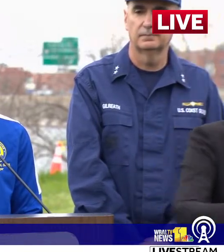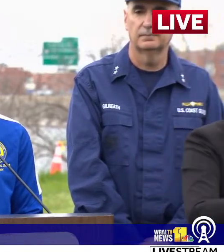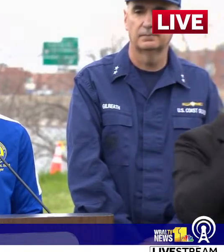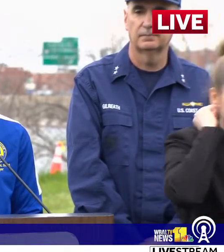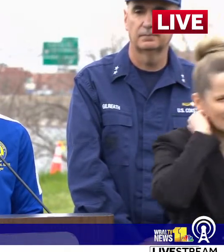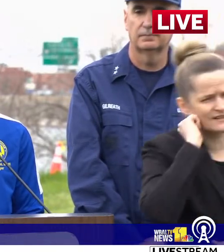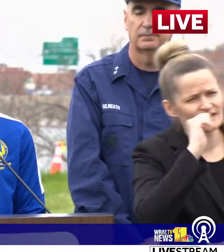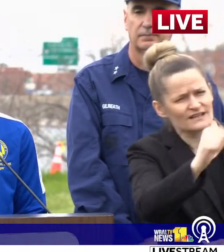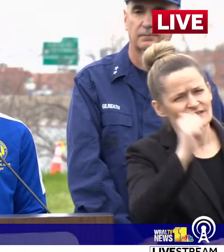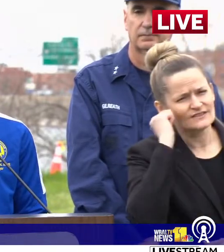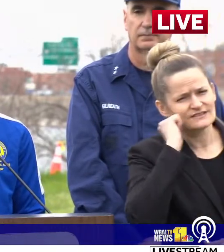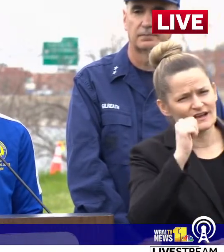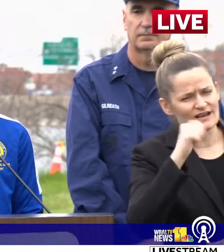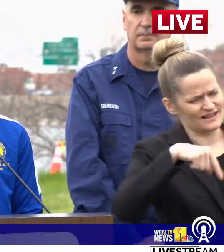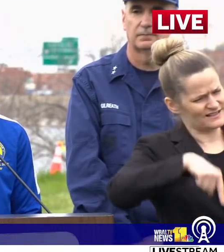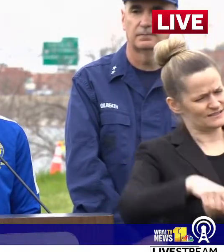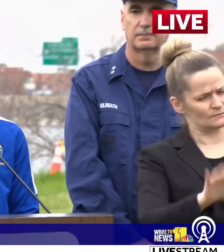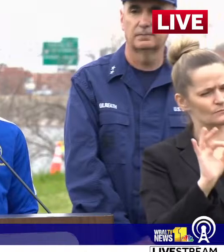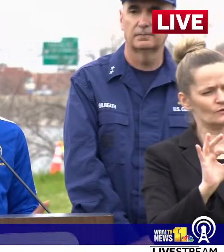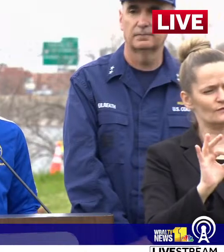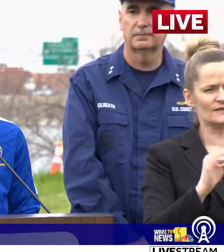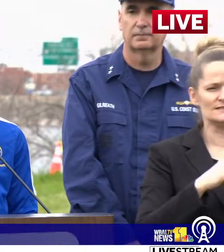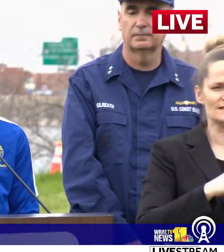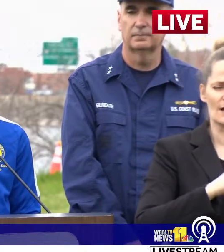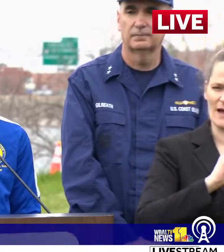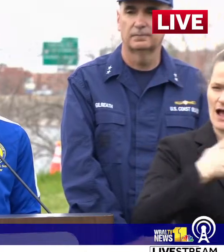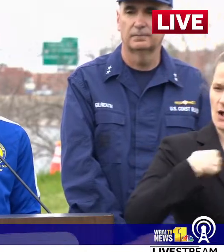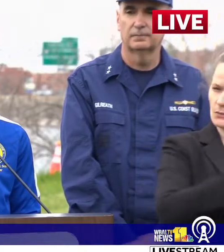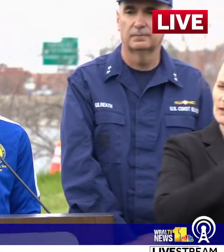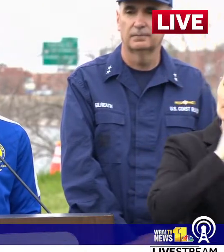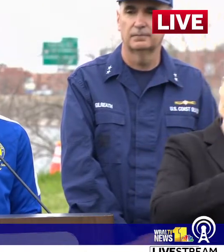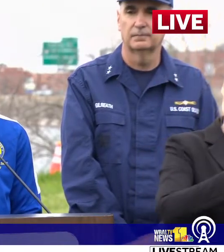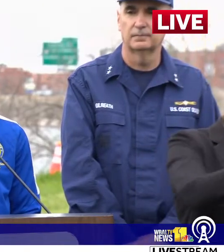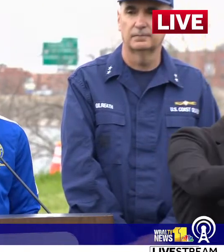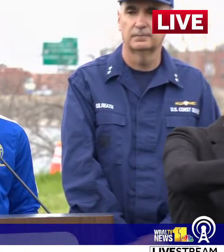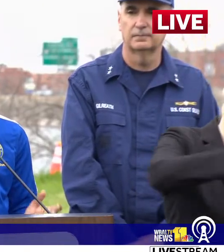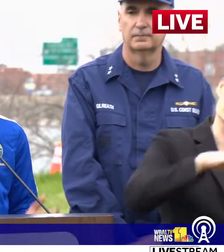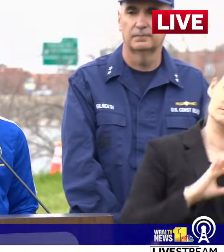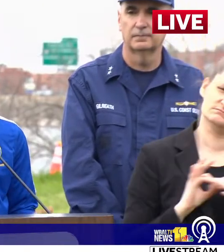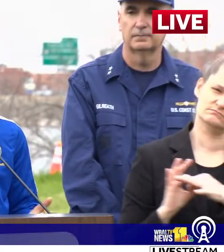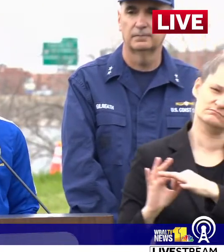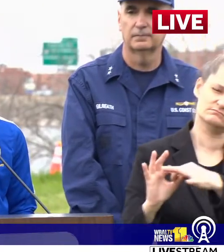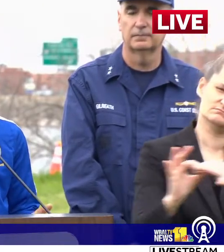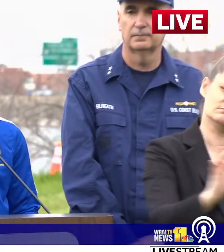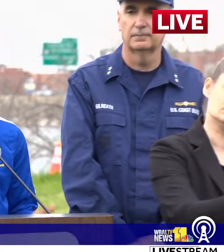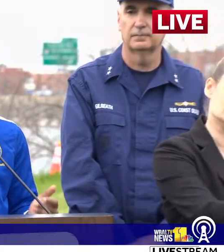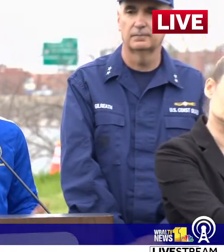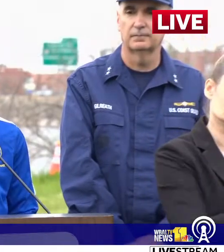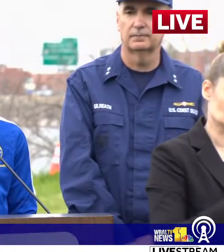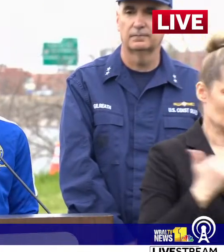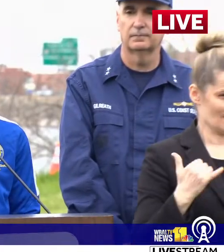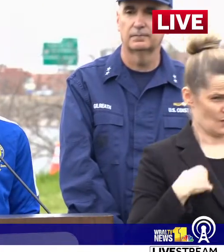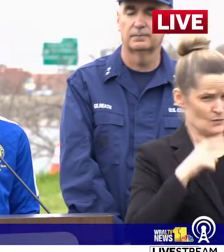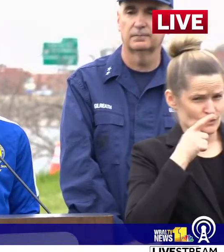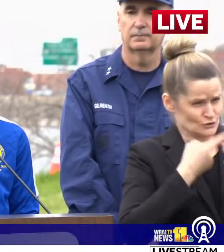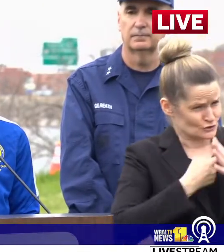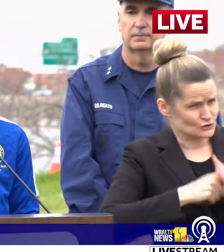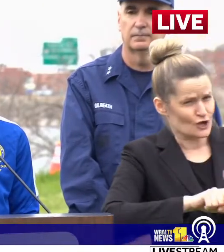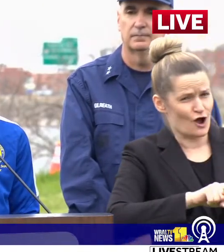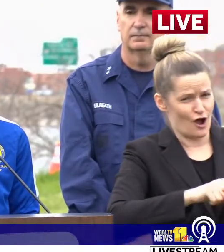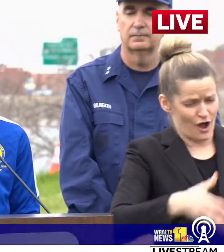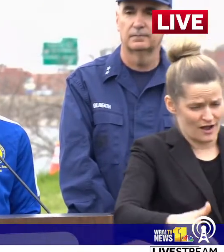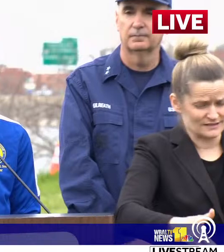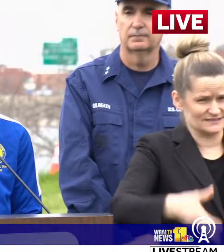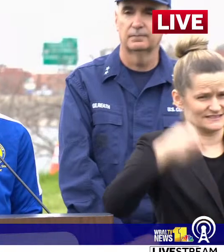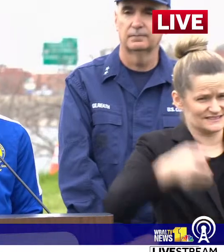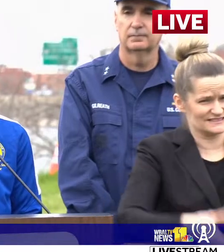to how we will get this done. As you heard, crews will begin to remove wreckage today, but we must be reminded again that